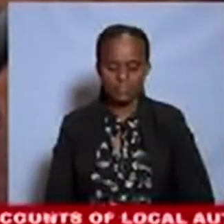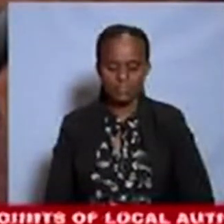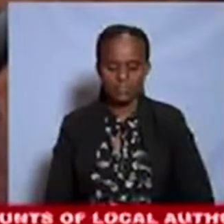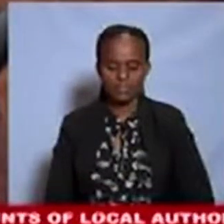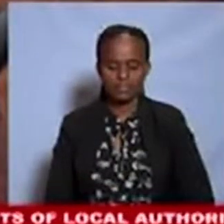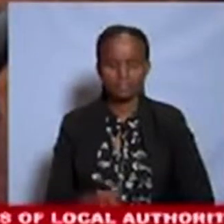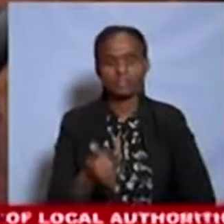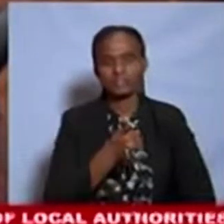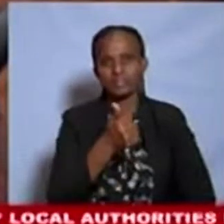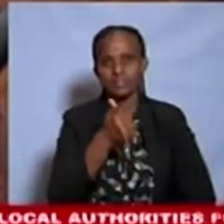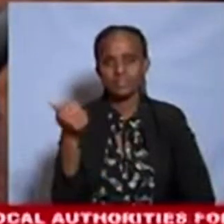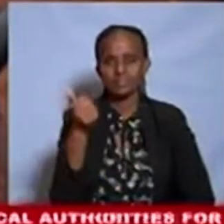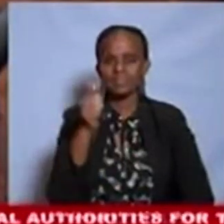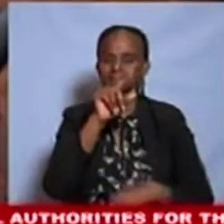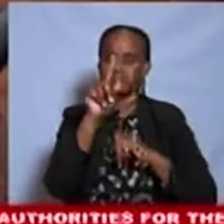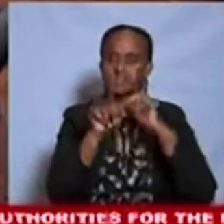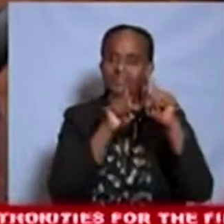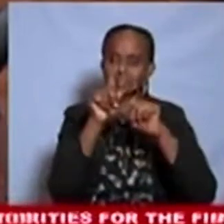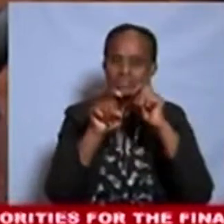Any other questions?